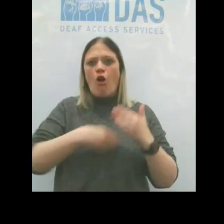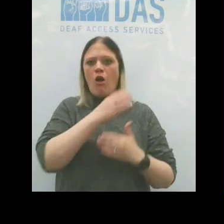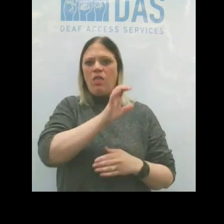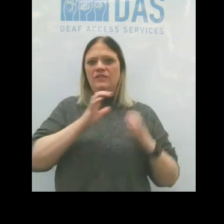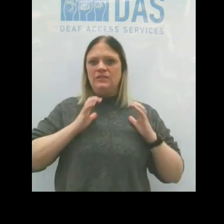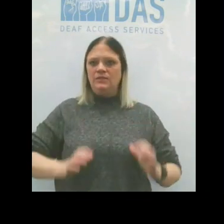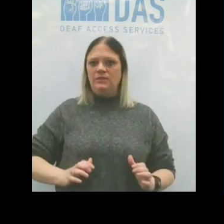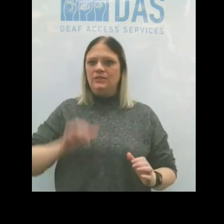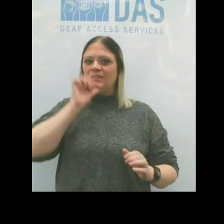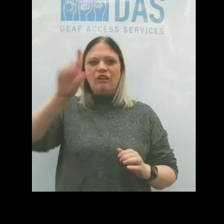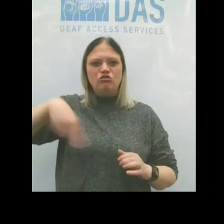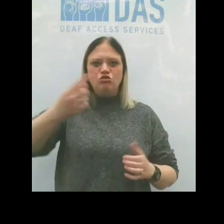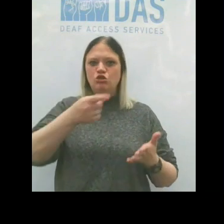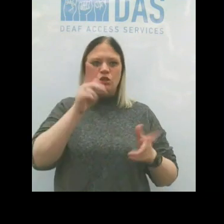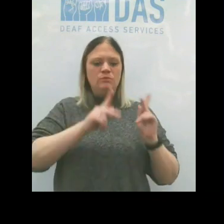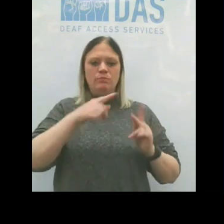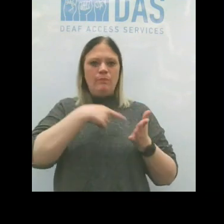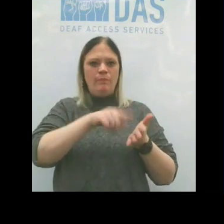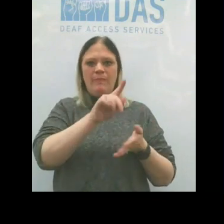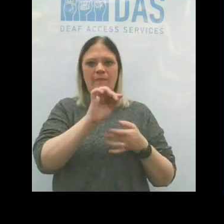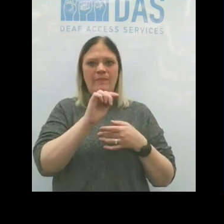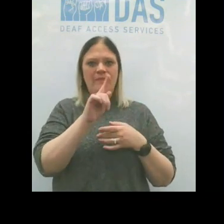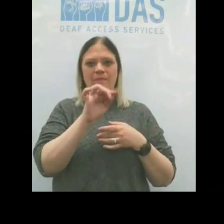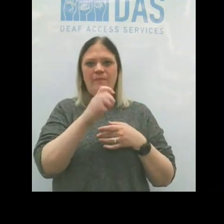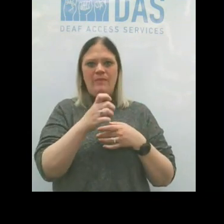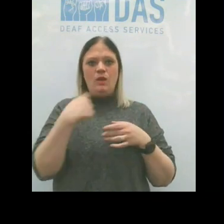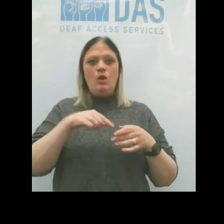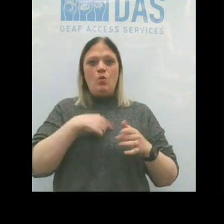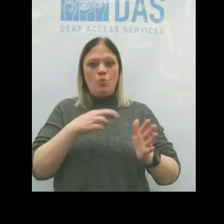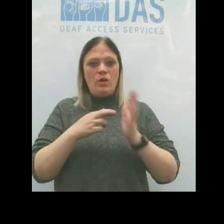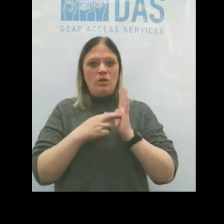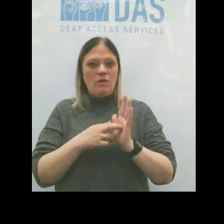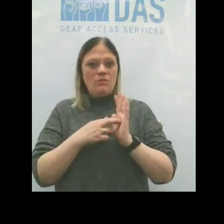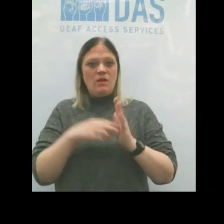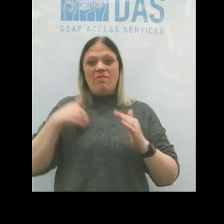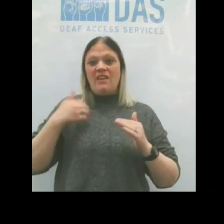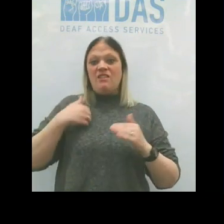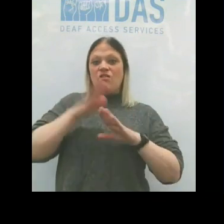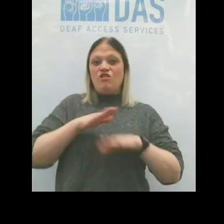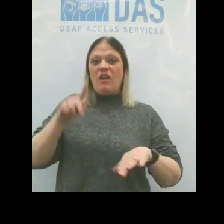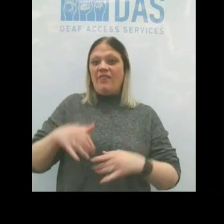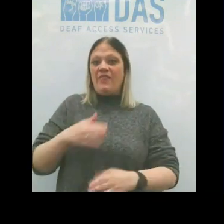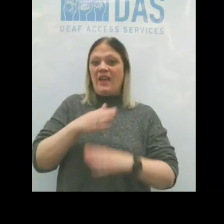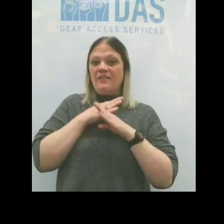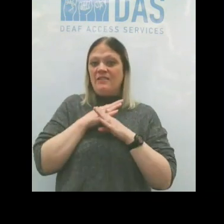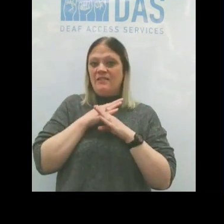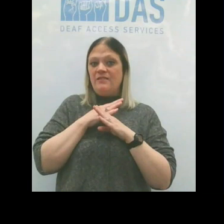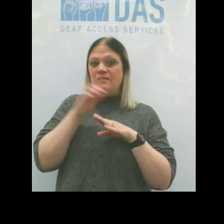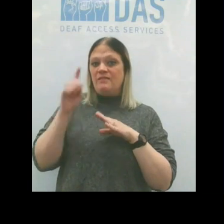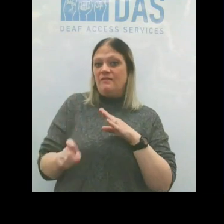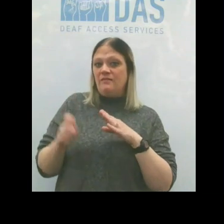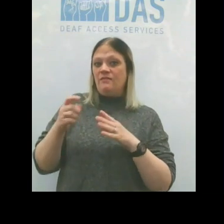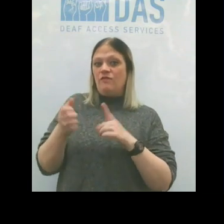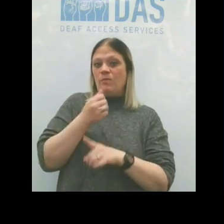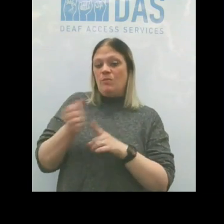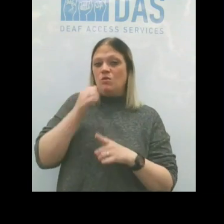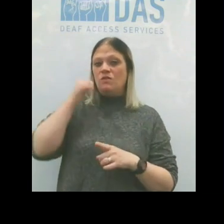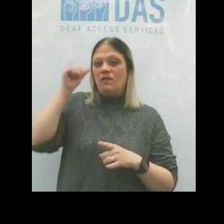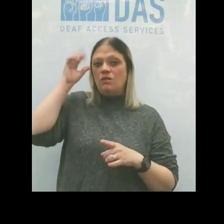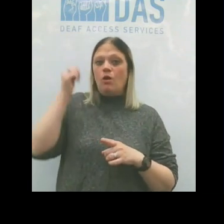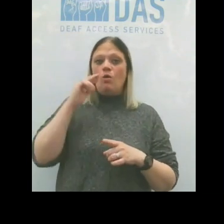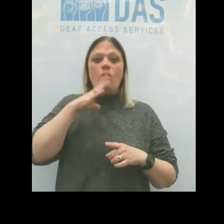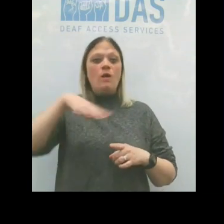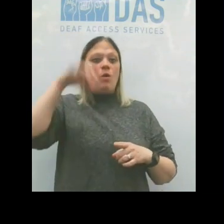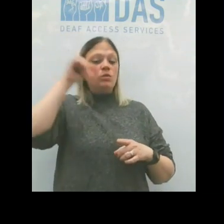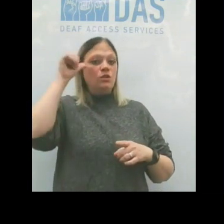not just taxpayers. We as a government represent the youngest child that may need protection from an abusive adult or the oldest adult that may